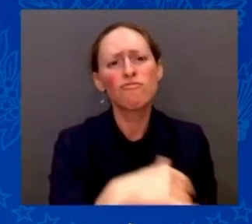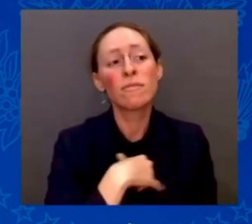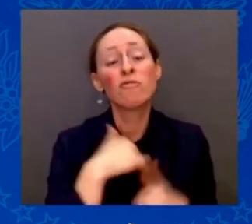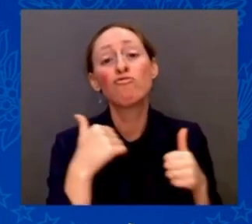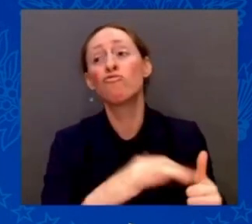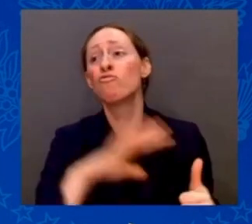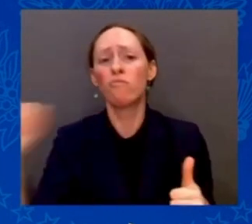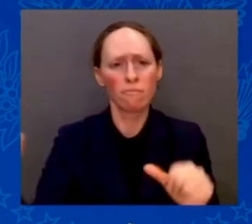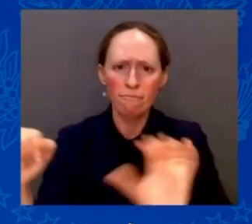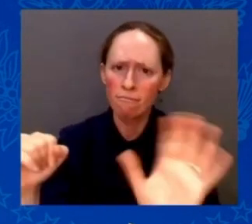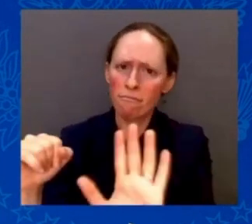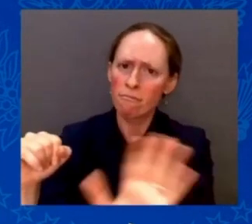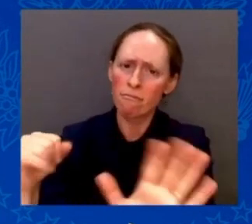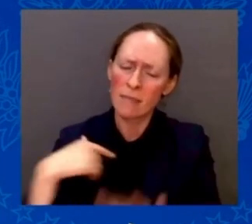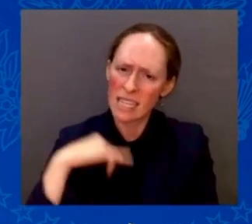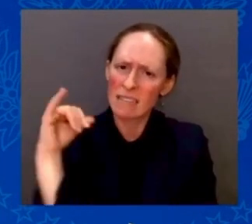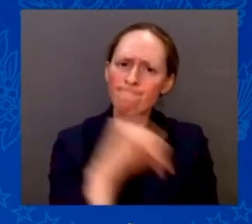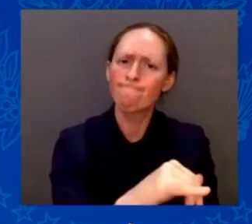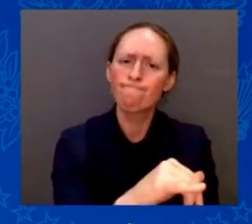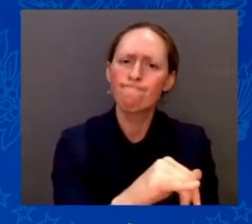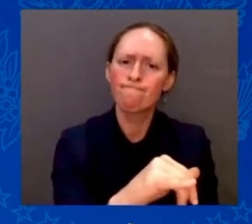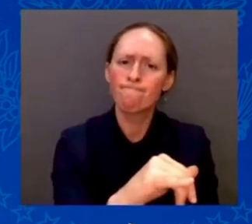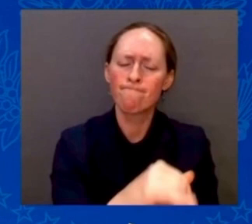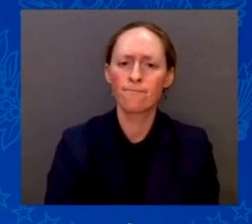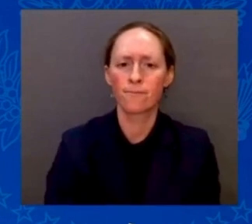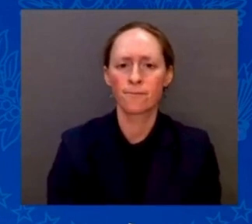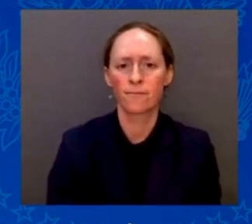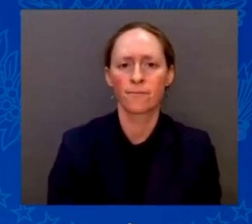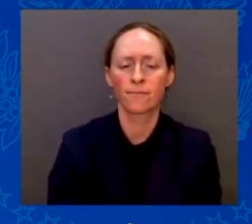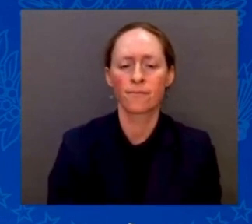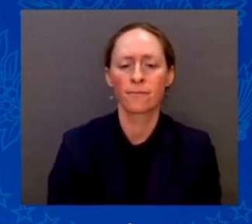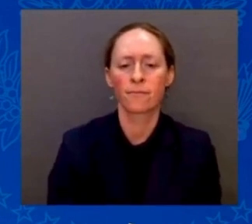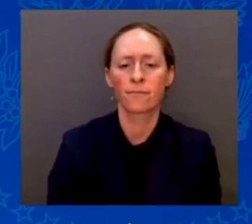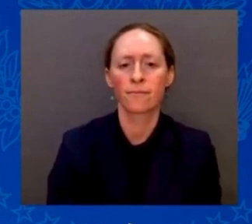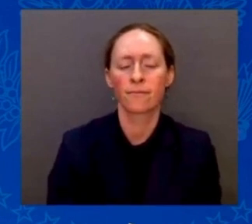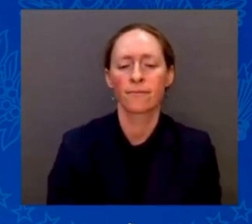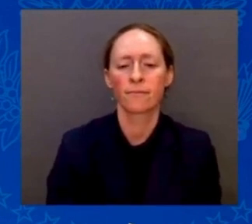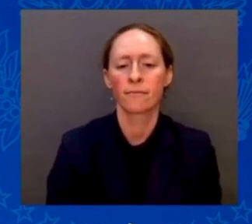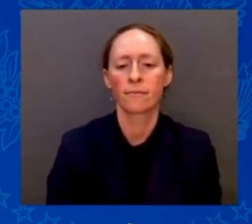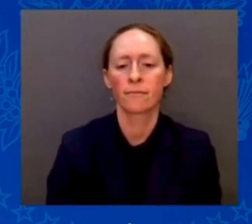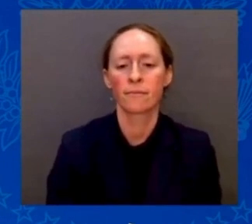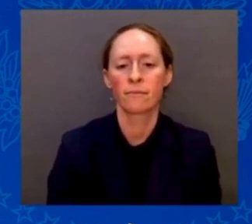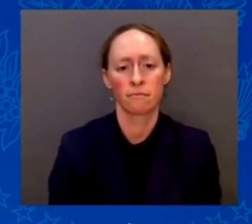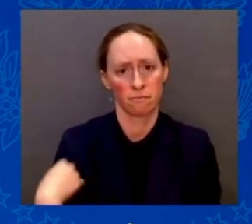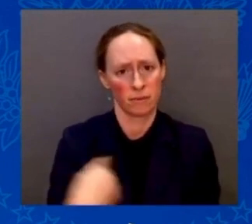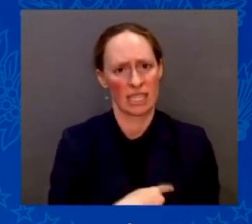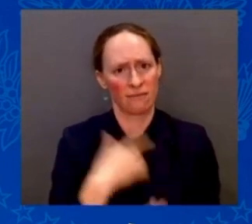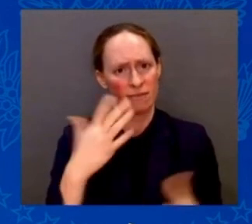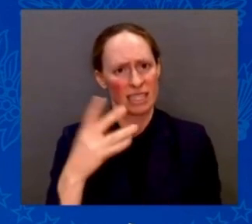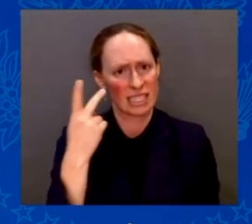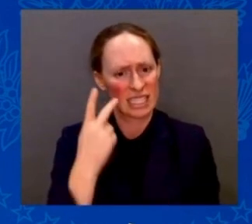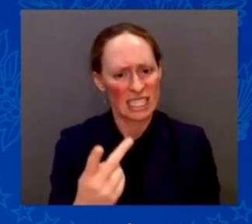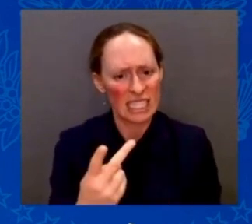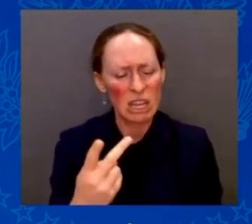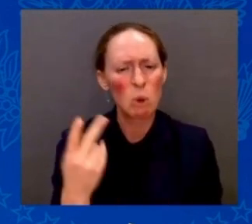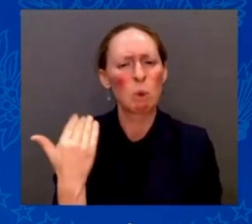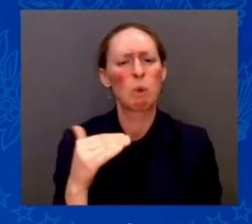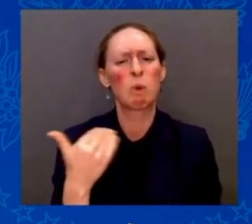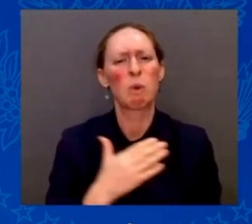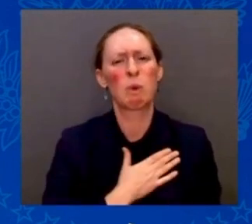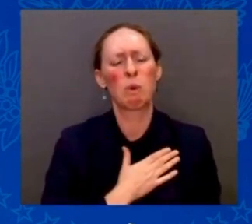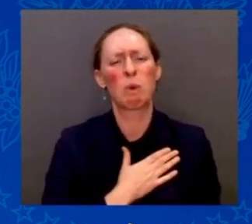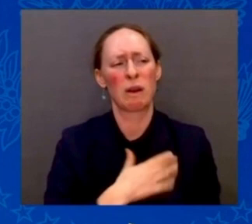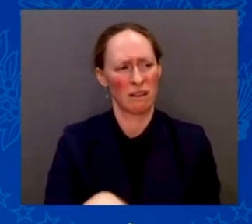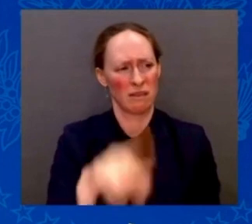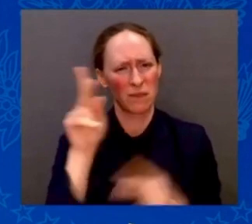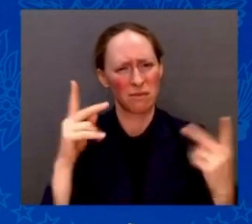struck by the absolute courage of the people there. People who lost loved ones, lost everything. People are just trying to find out whether the ones they